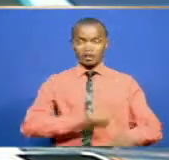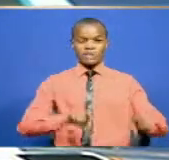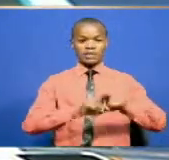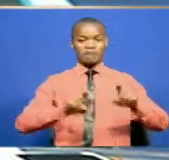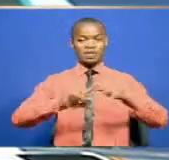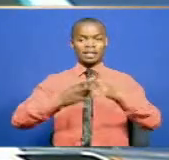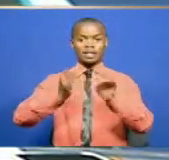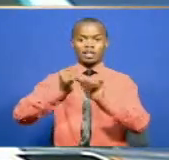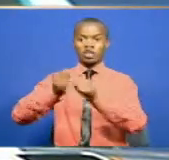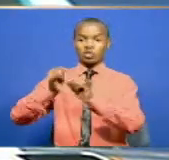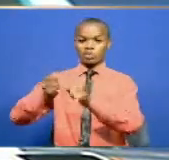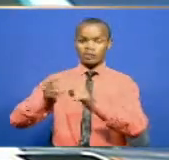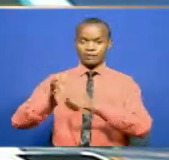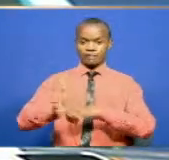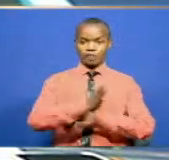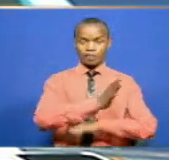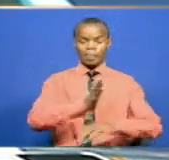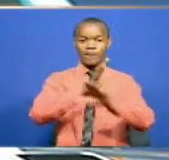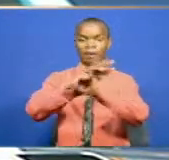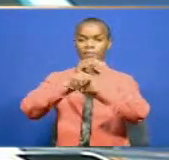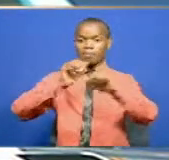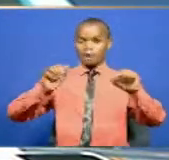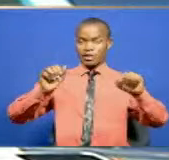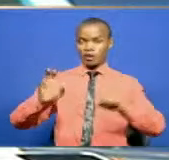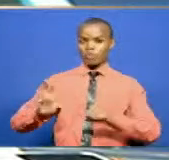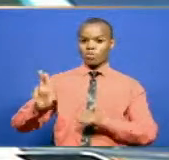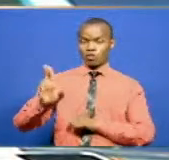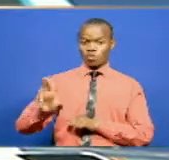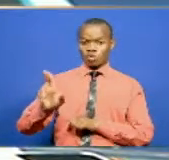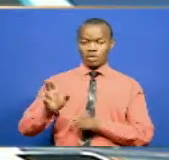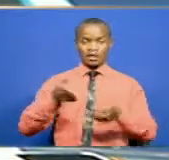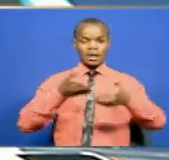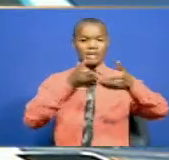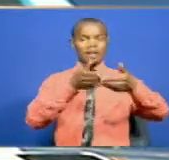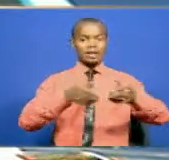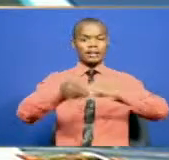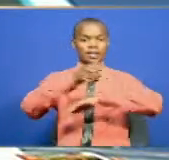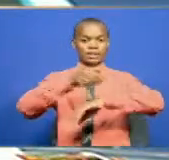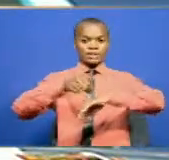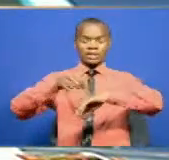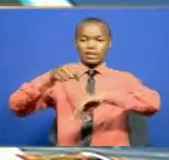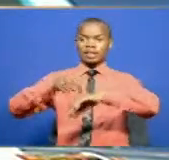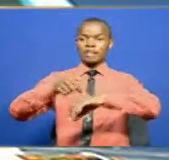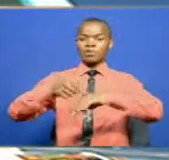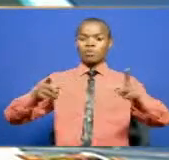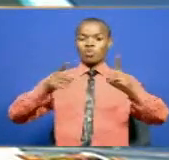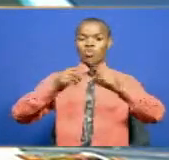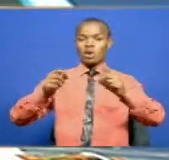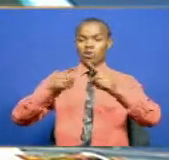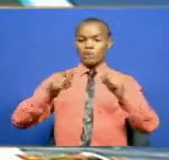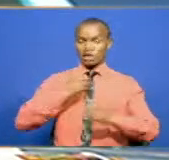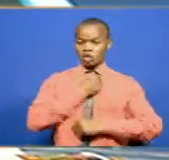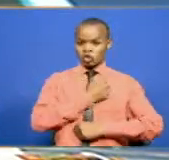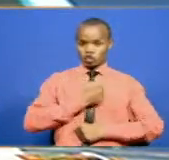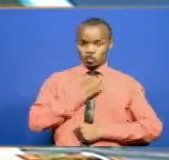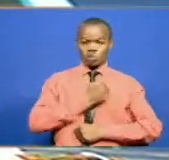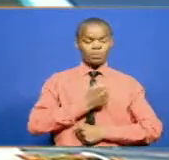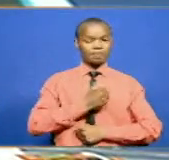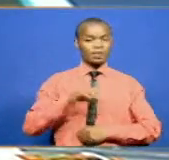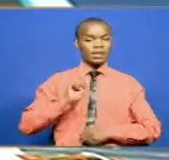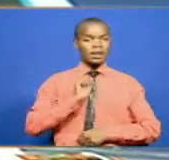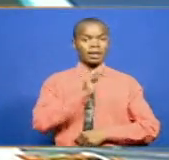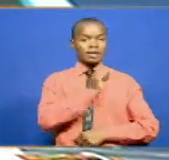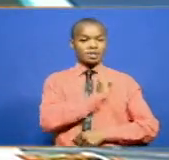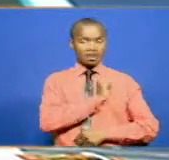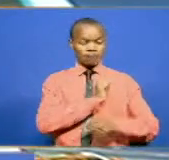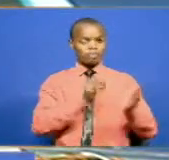begin our broadcast. And President Uhuru Kenyatta has led the nation in paying tribute to the fallen Machakos Senator Boniface